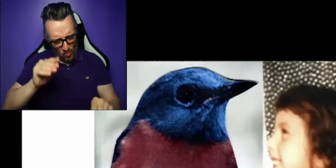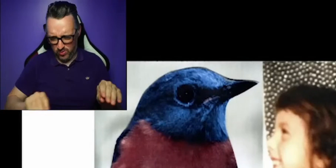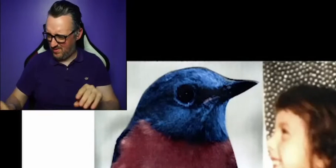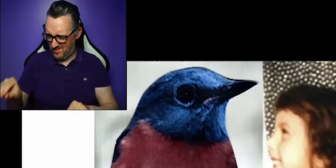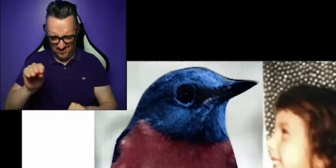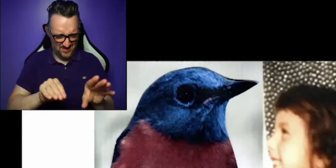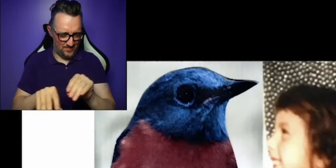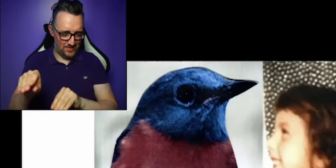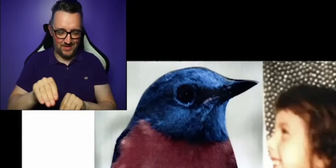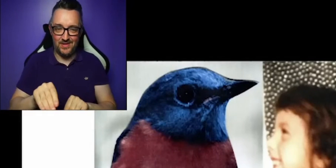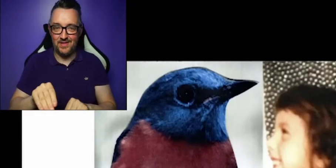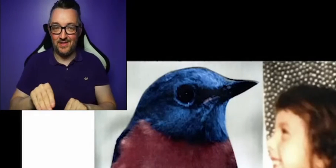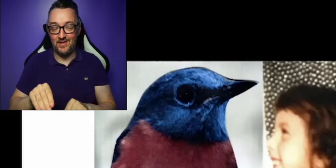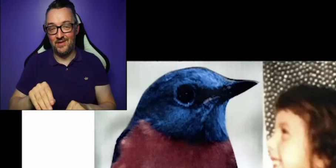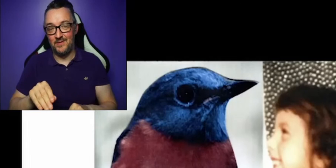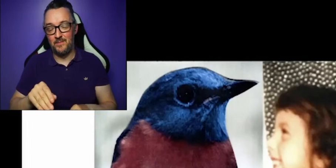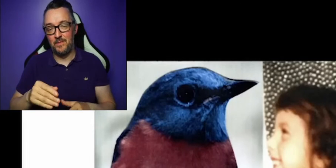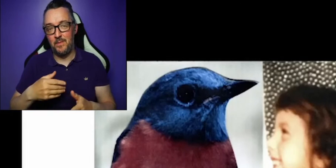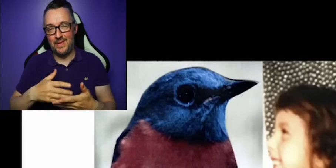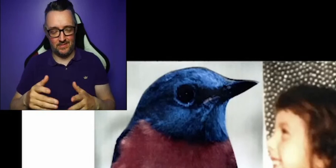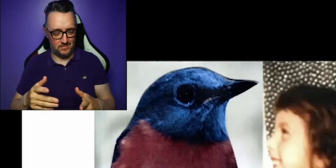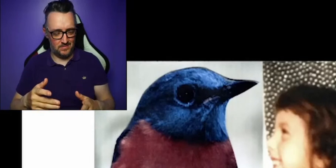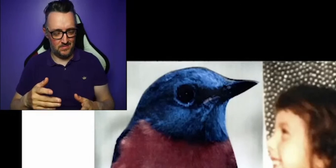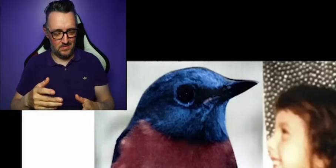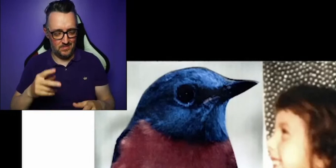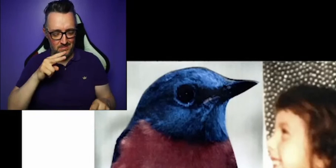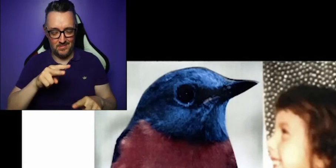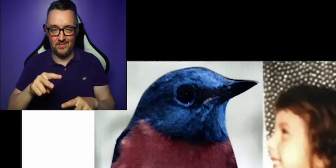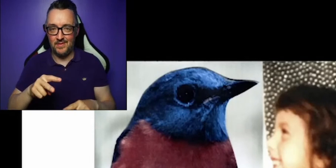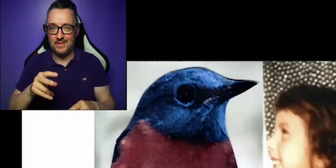I've come to do over this period of time.